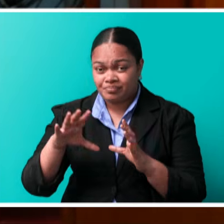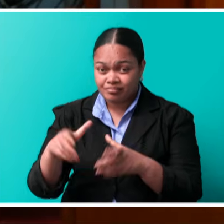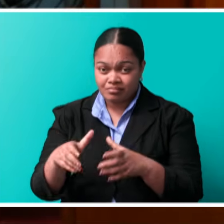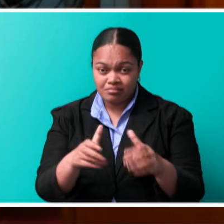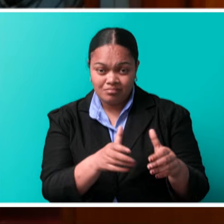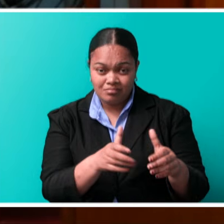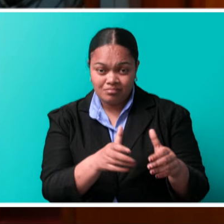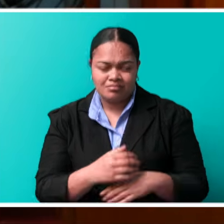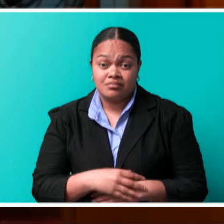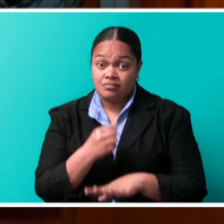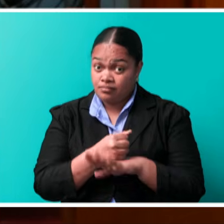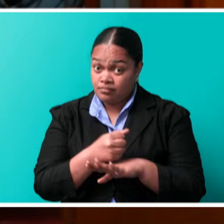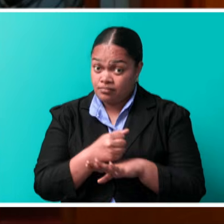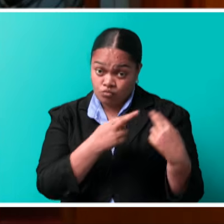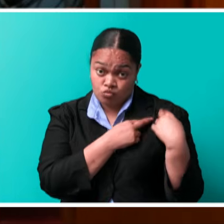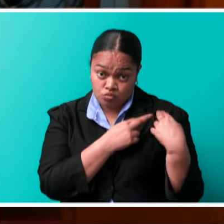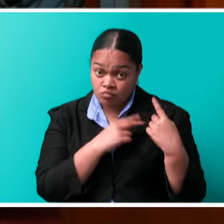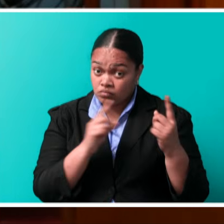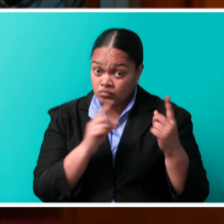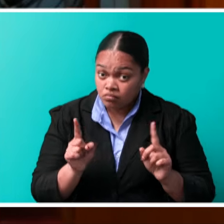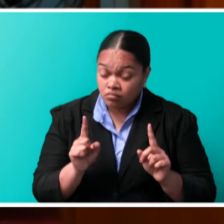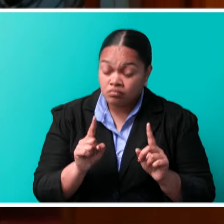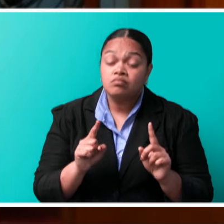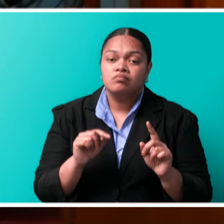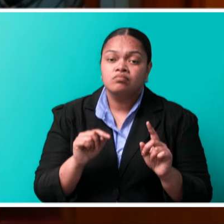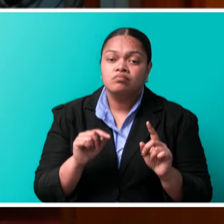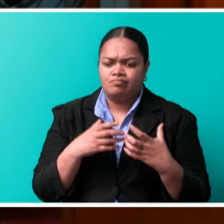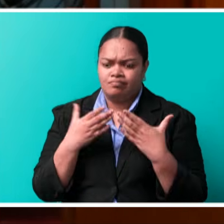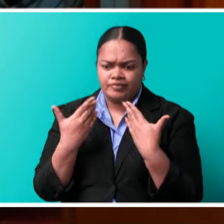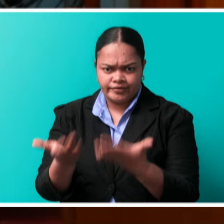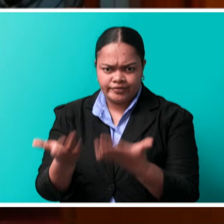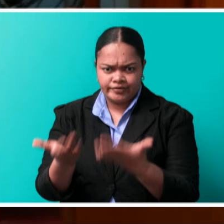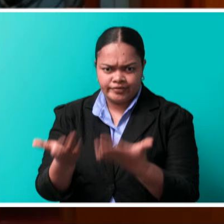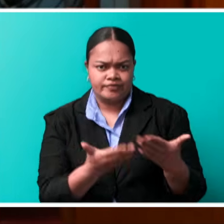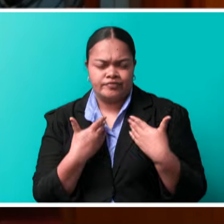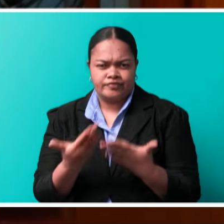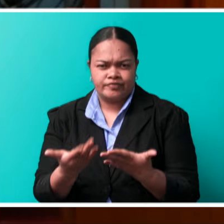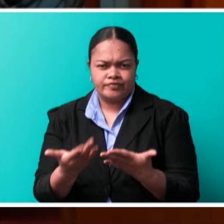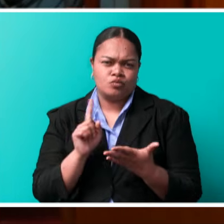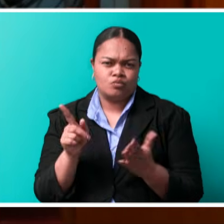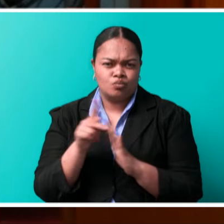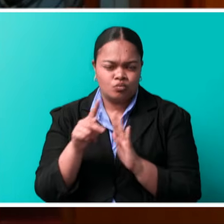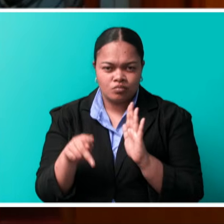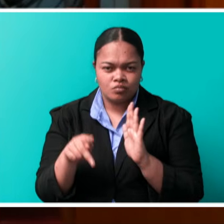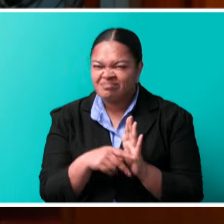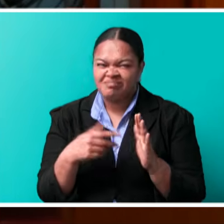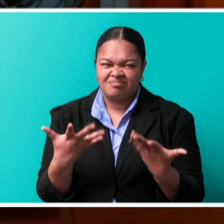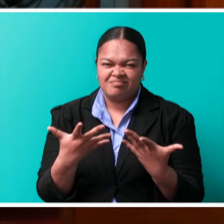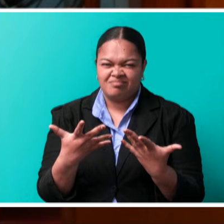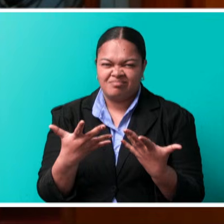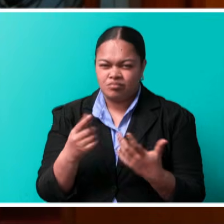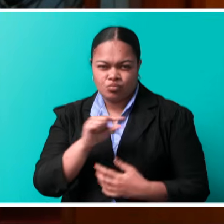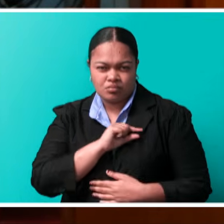Government's role is to establish enabling conditions through sound policies, quality